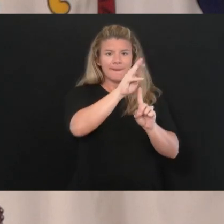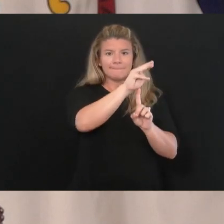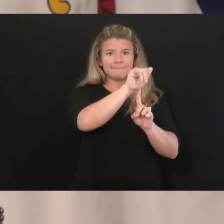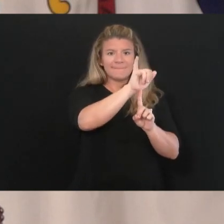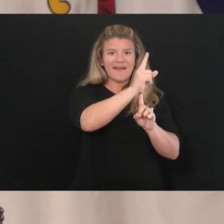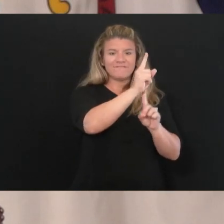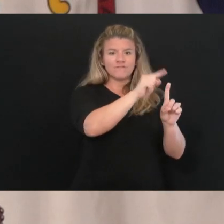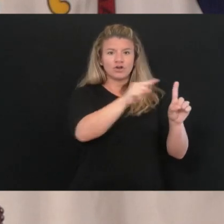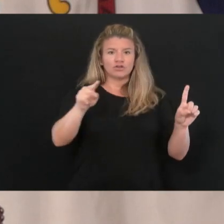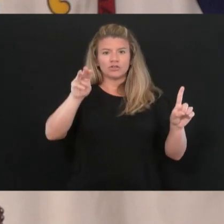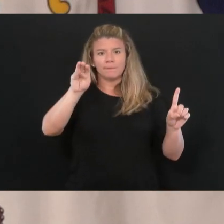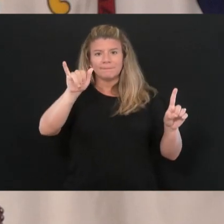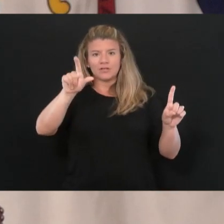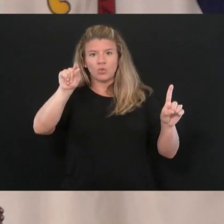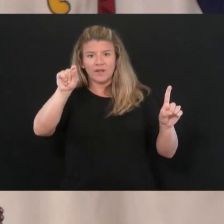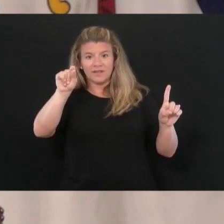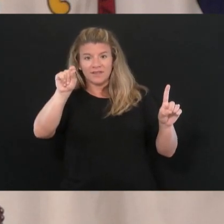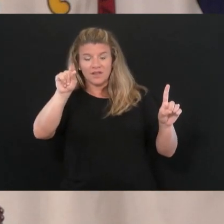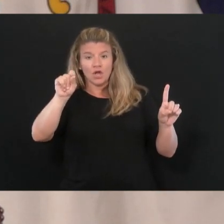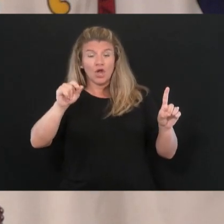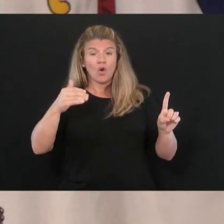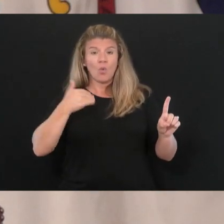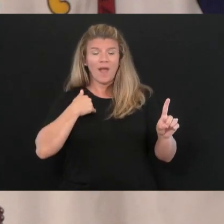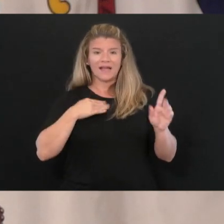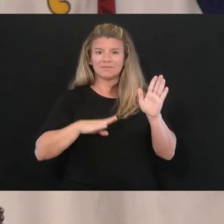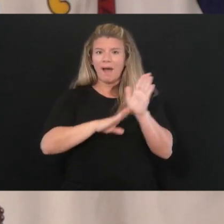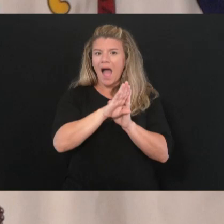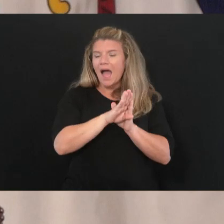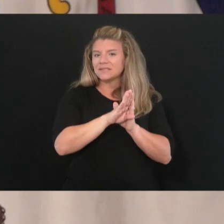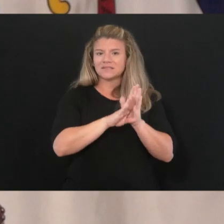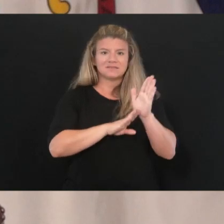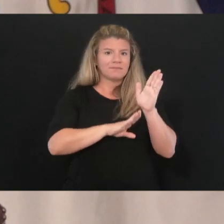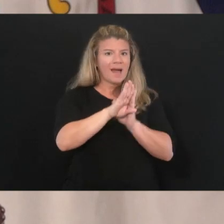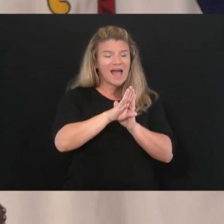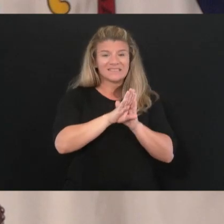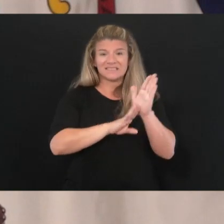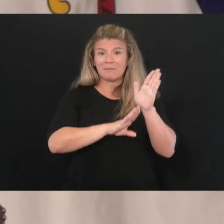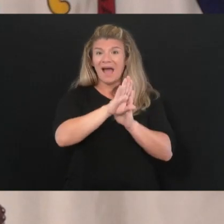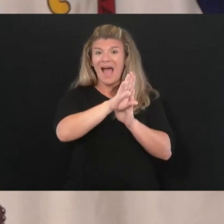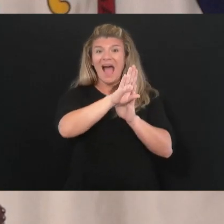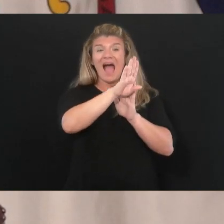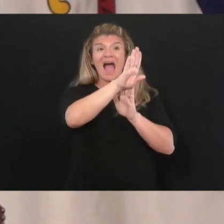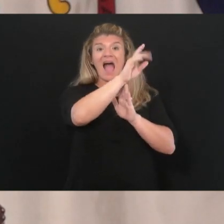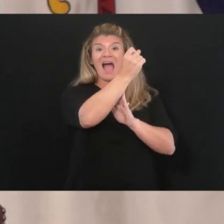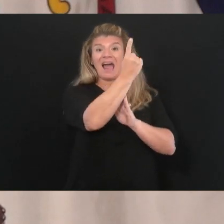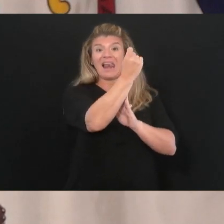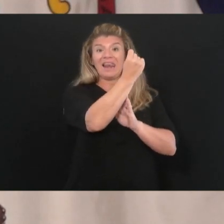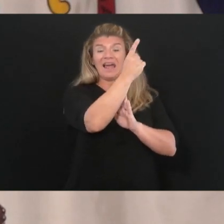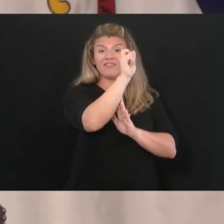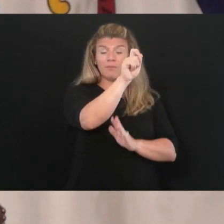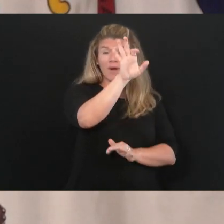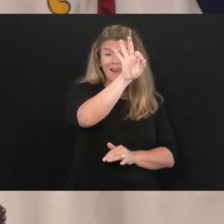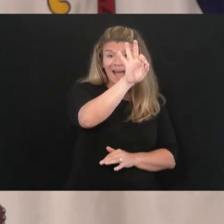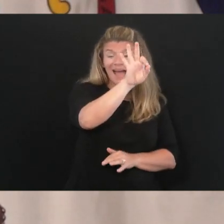1st to May the 20th, we had spikes that were going as high as